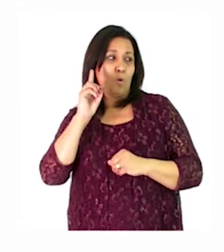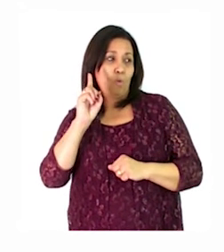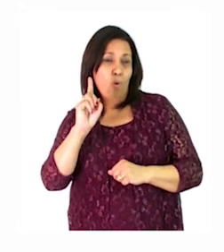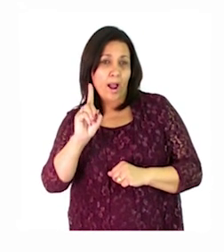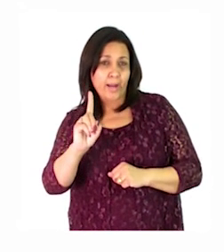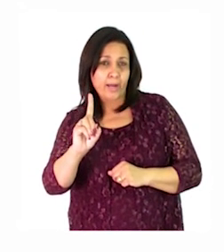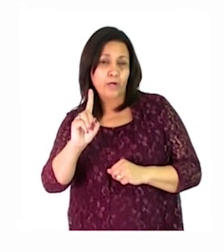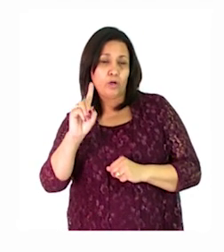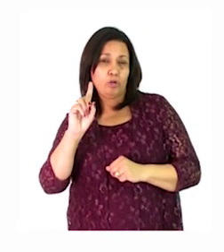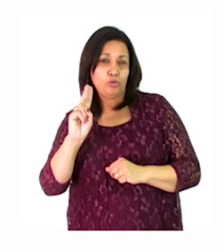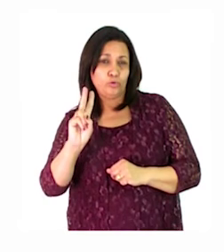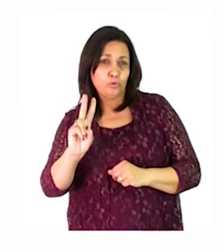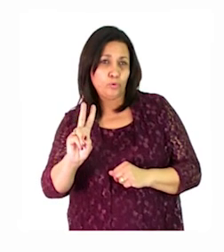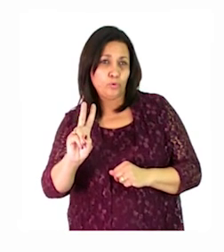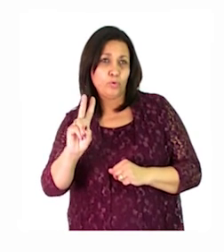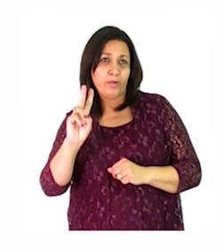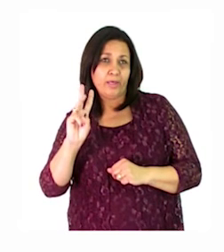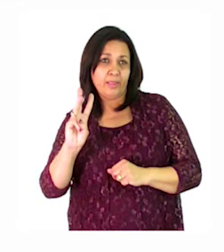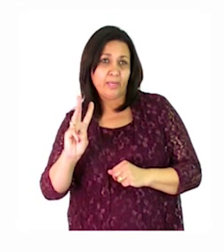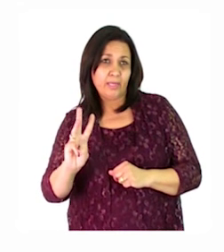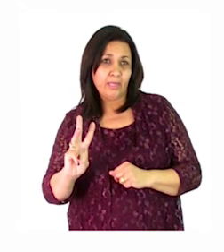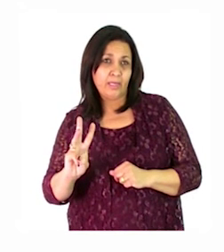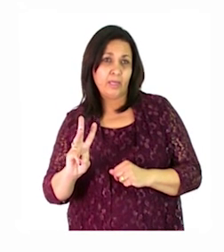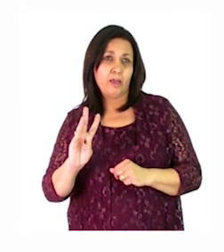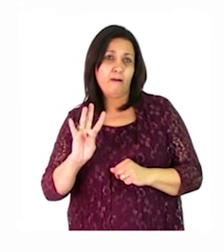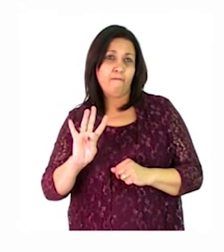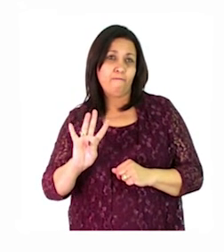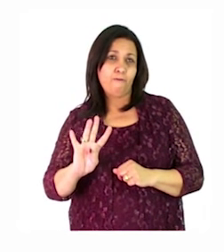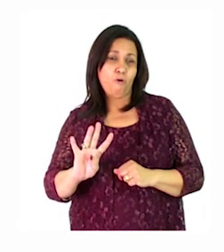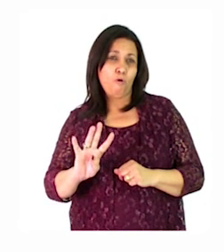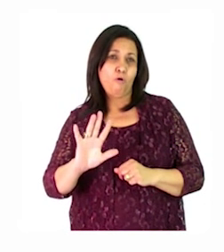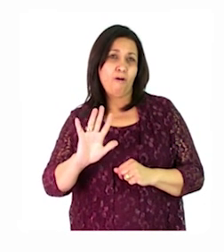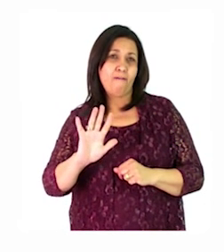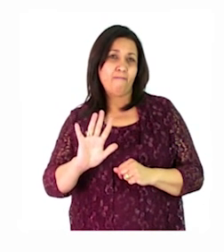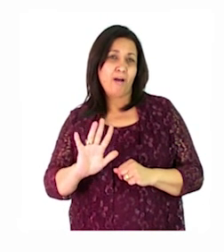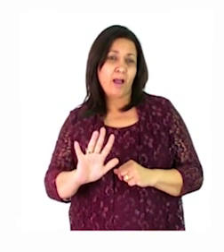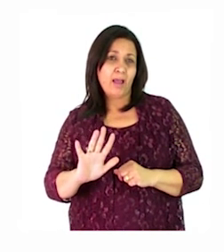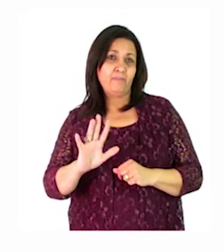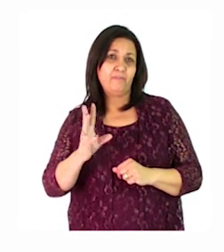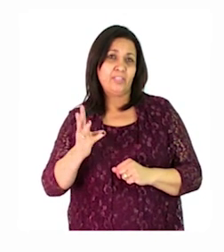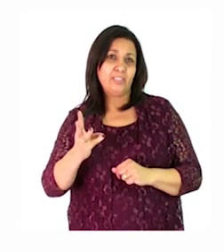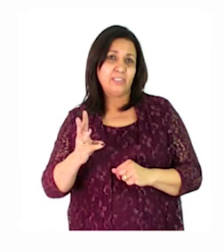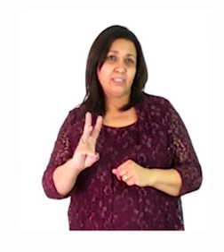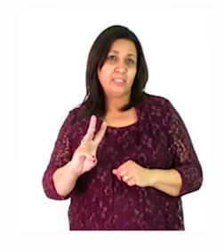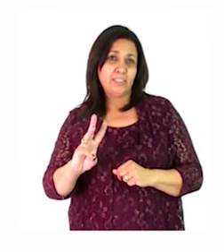2, 3, 4, 5,